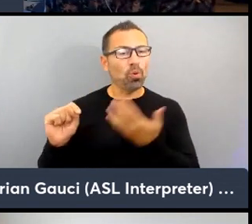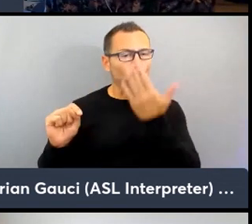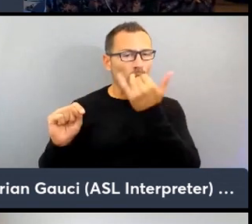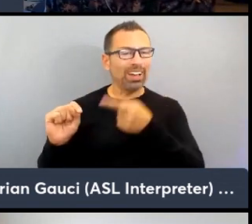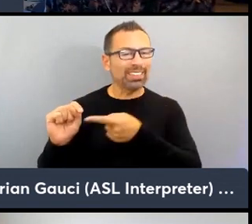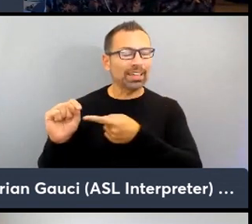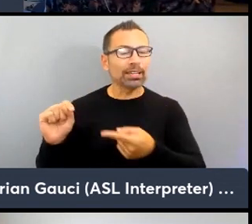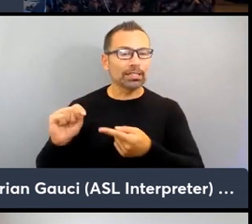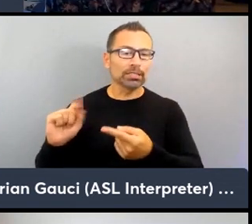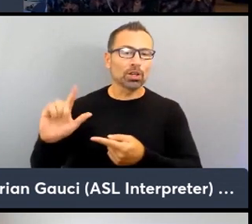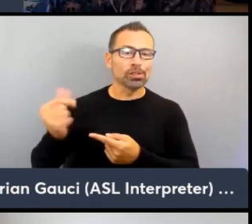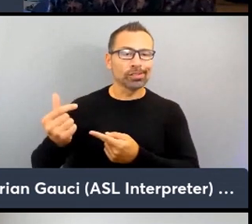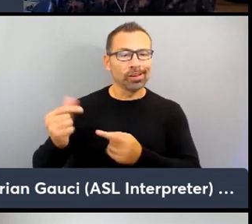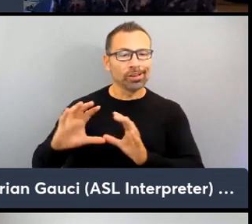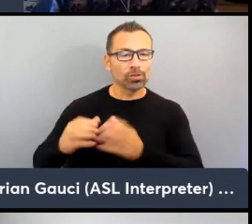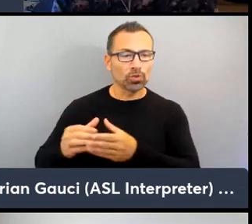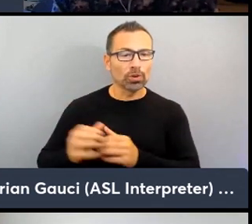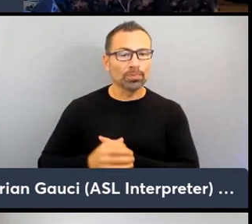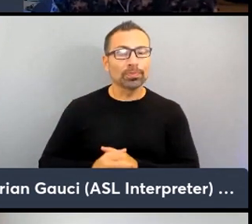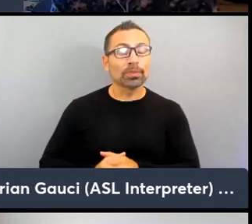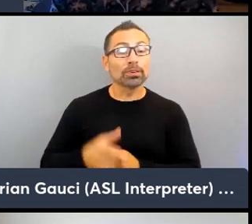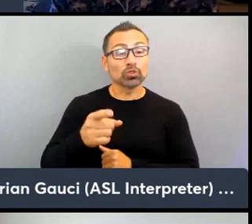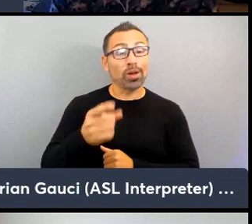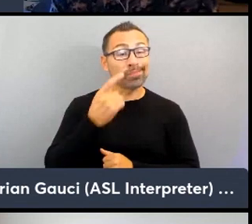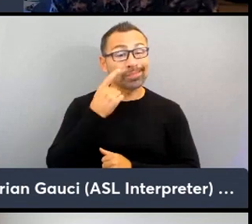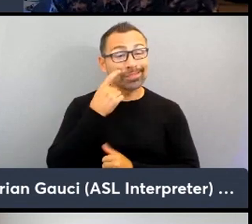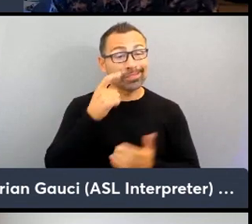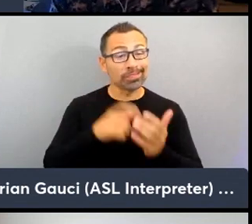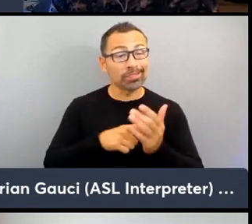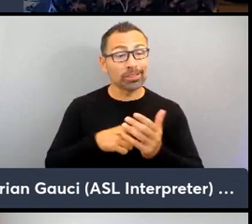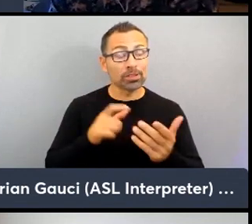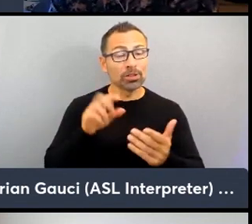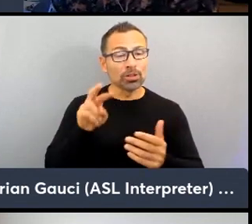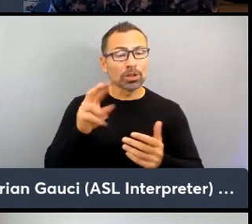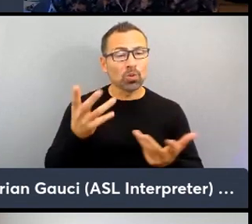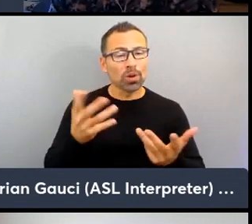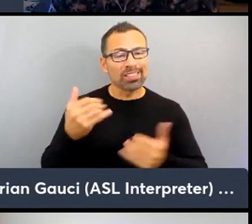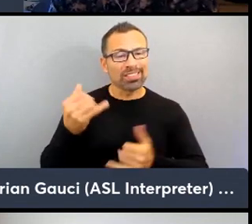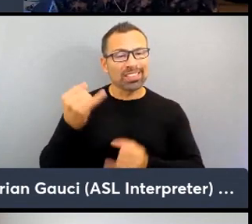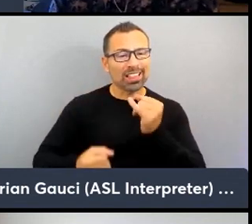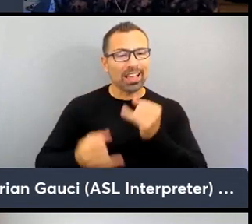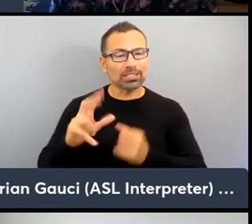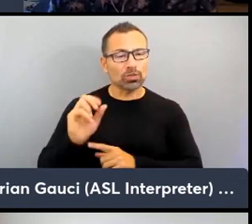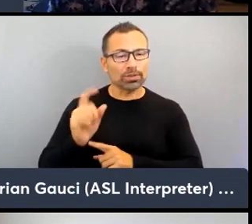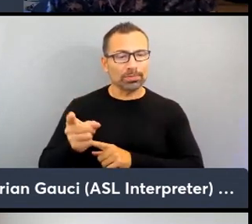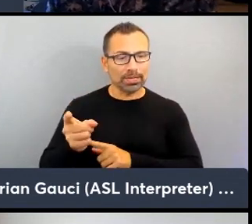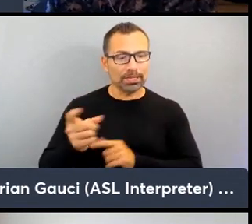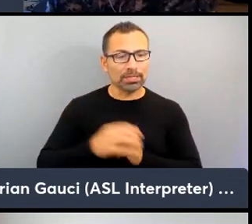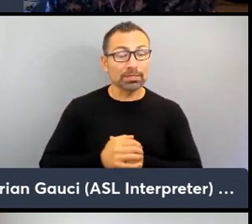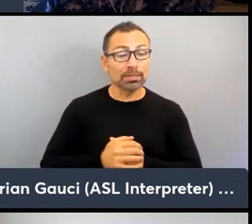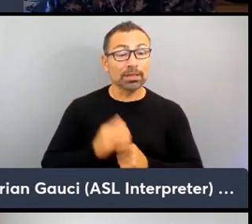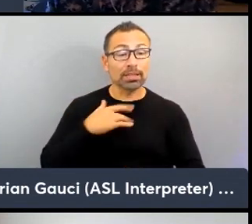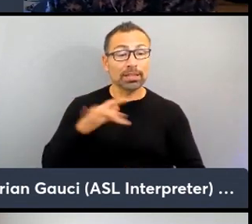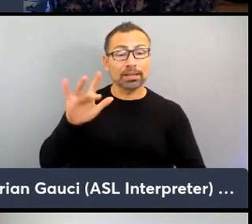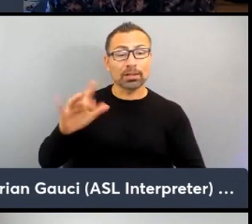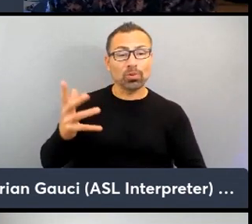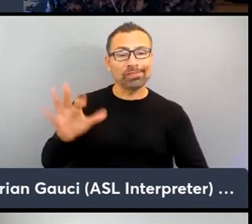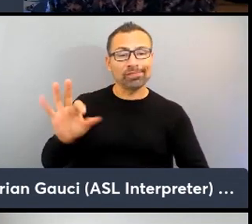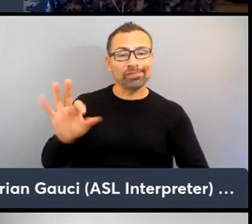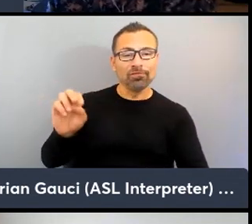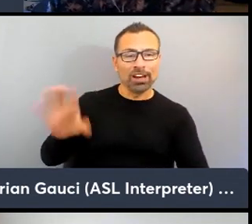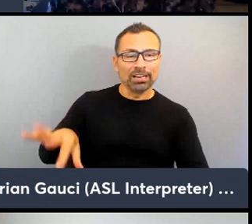last 30 minutes, and I want to click on find, for example. So you can see